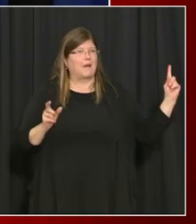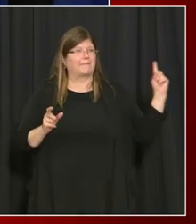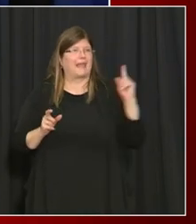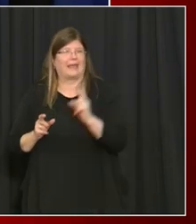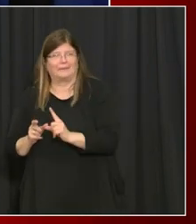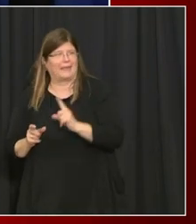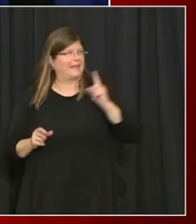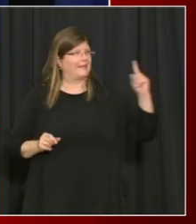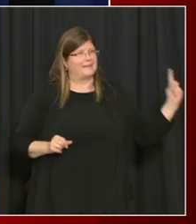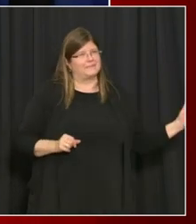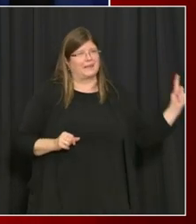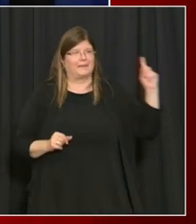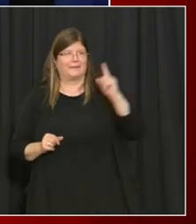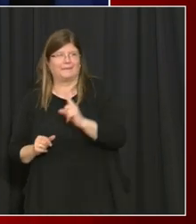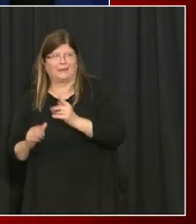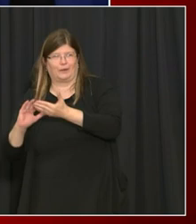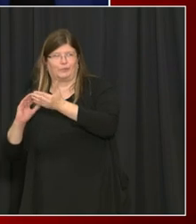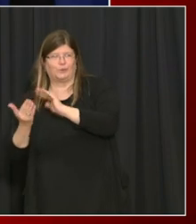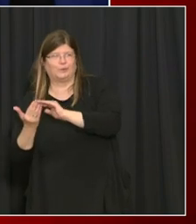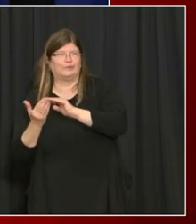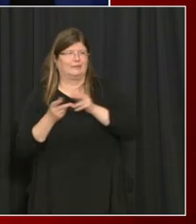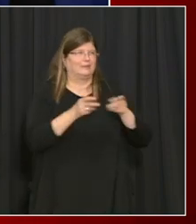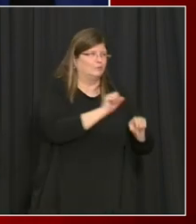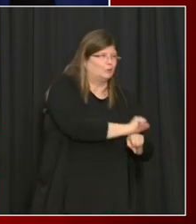between the community and their place of work,